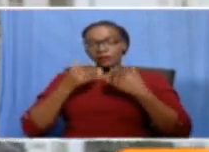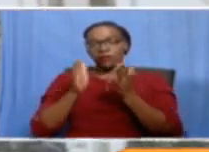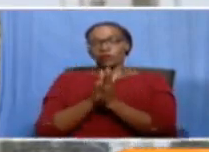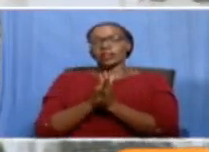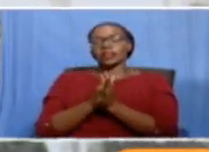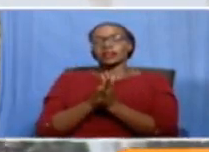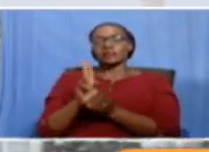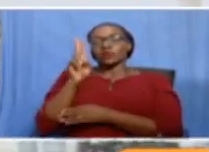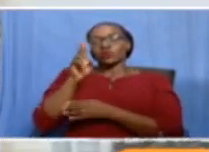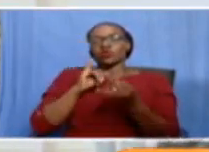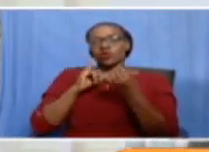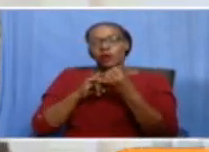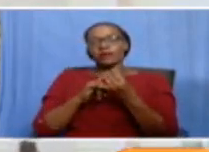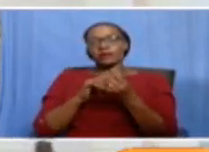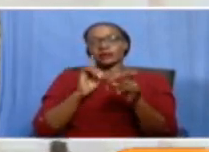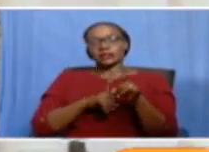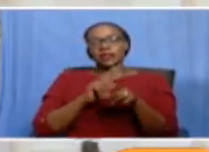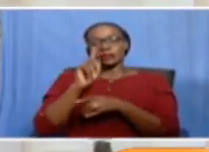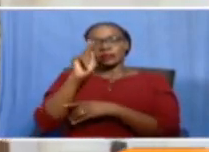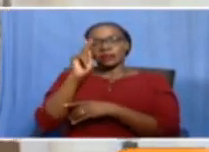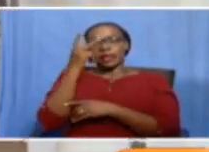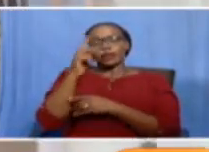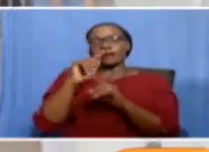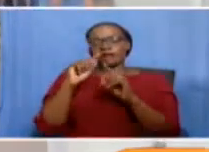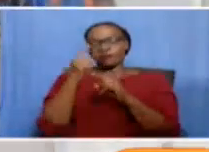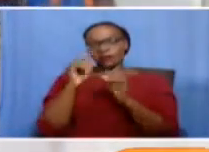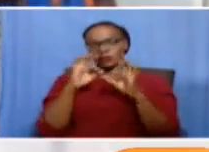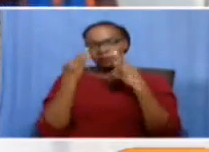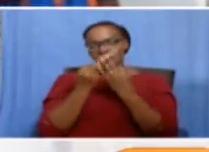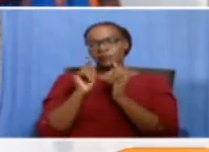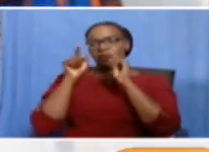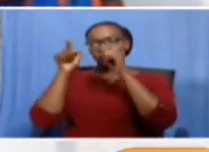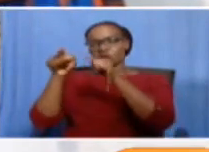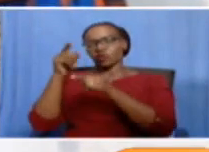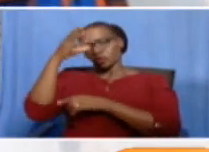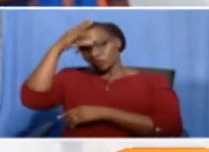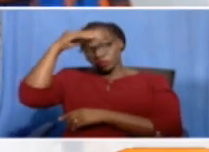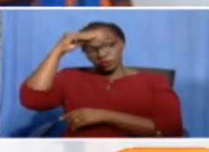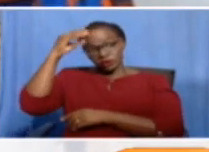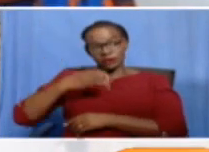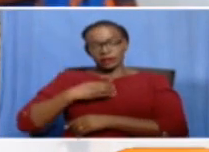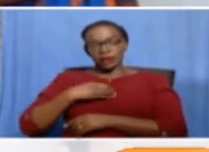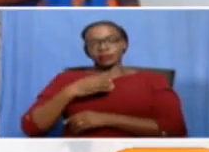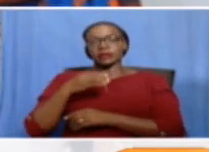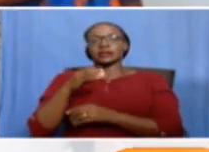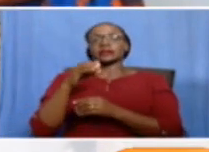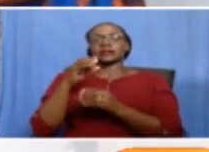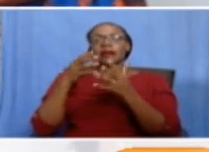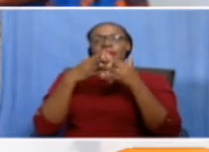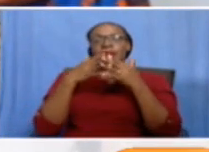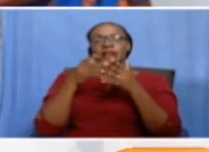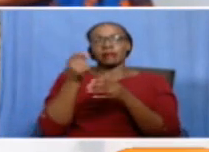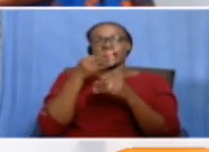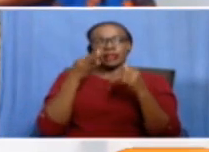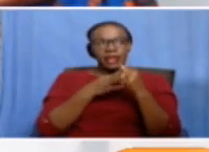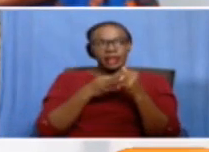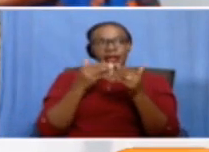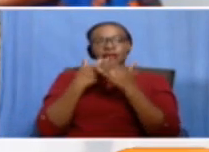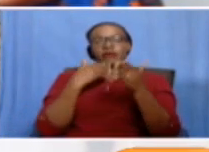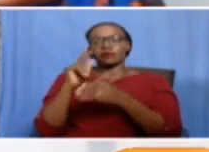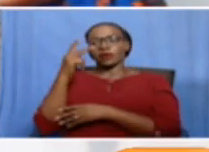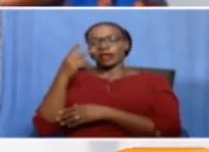Kenyatta at White House when Kenya's first family visited the Trumps at Washington, D.C. in August. Ahead of a Kenyan